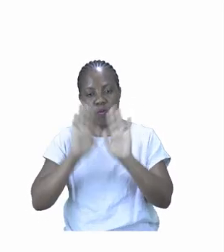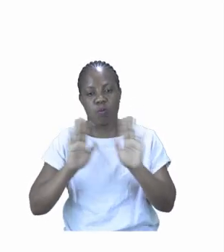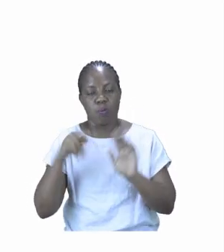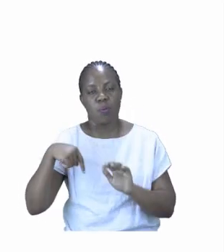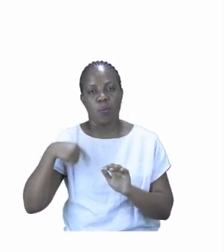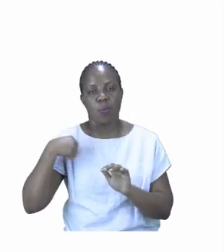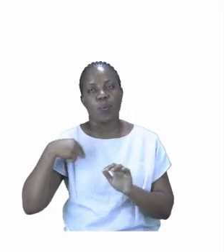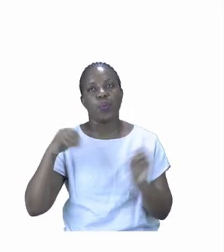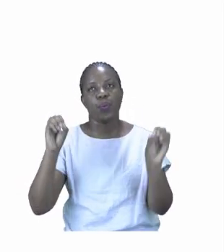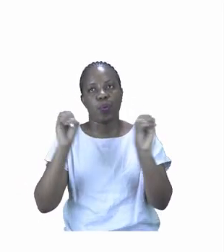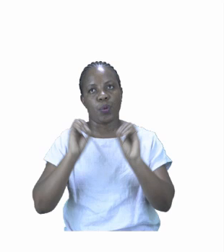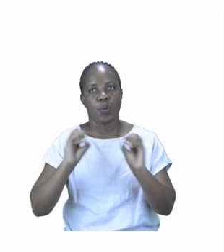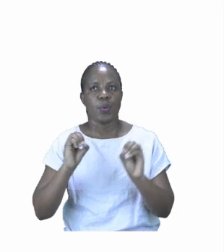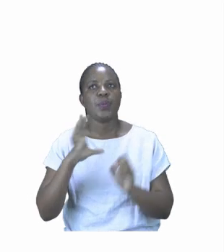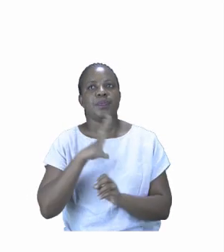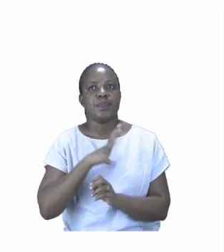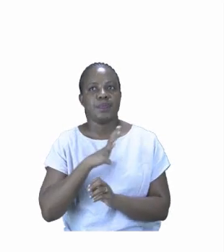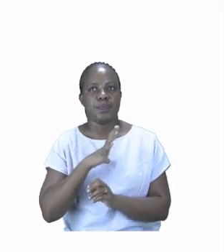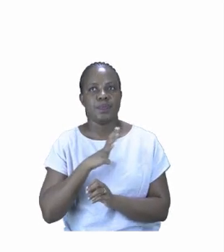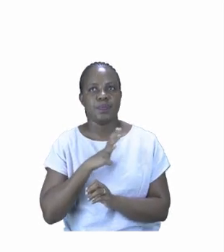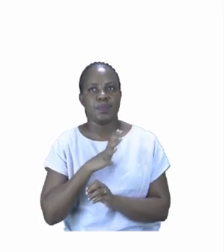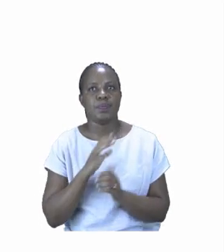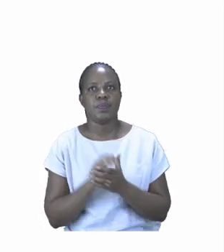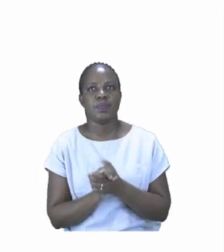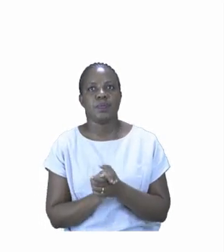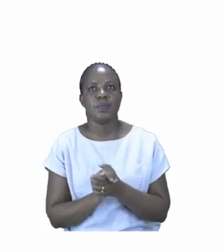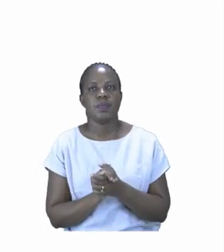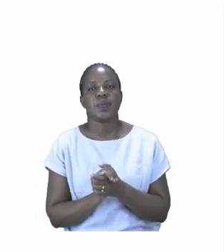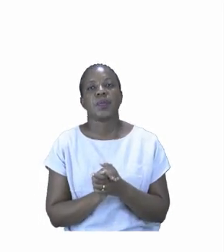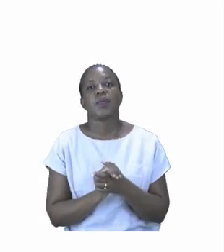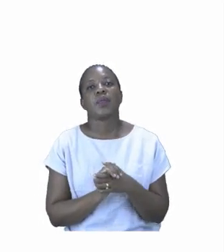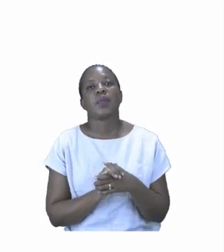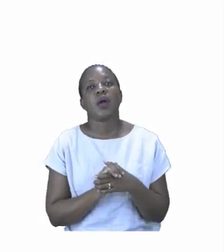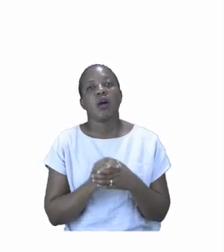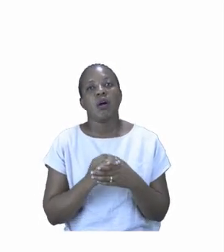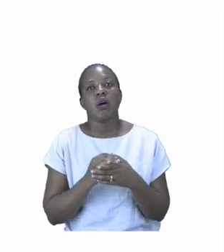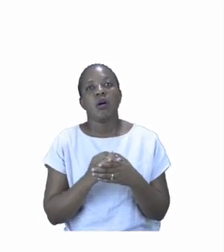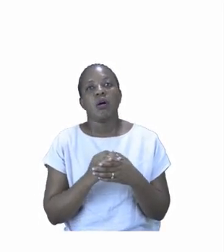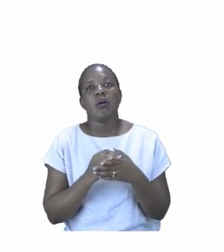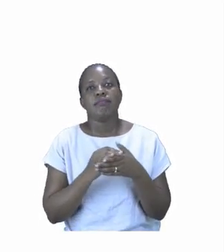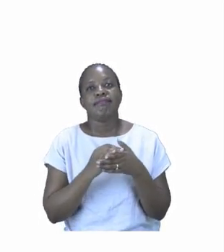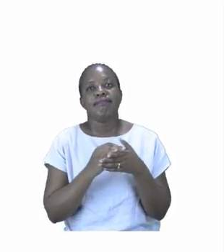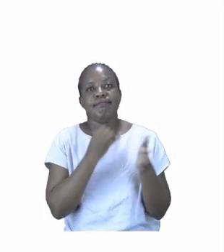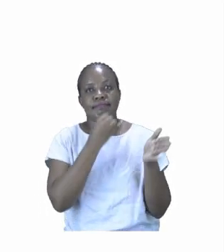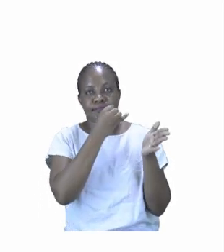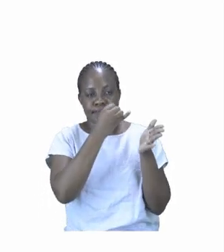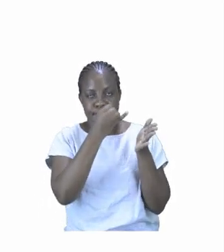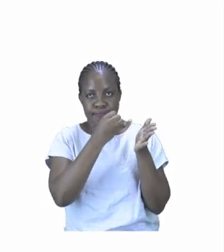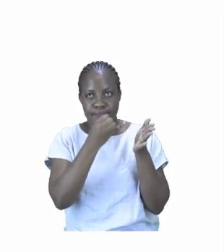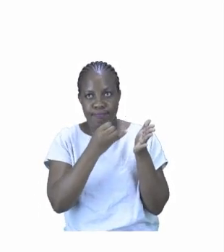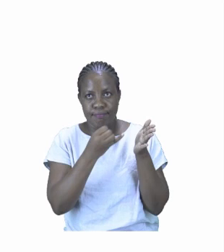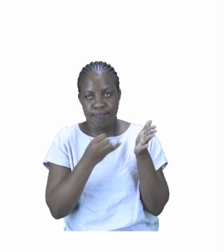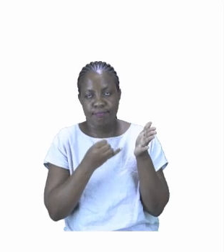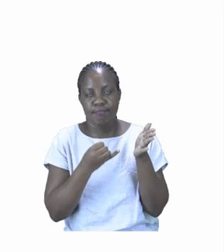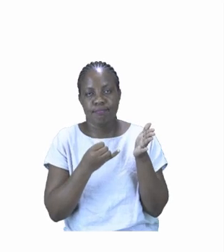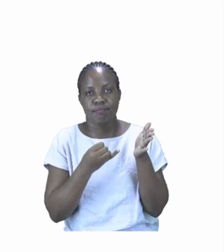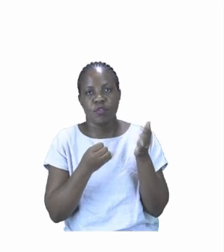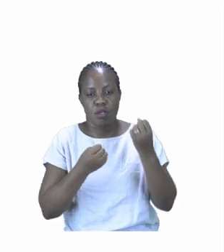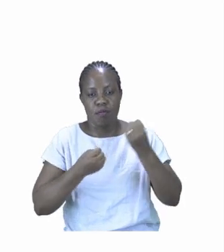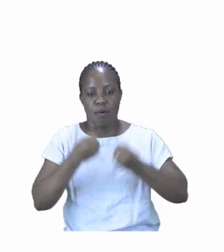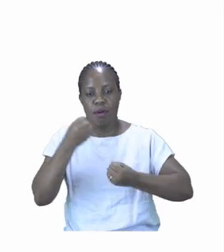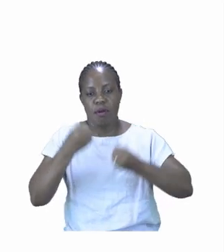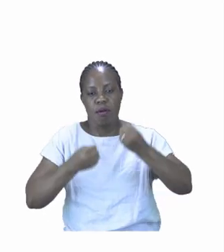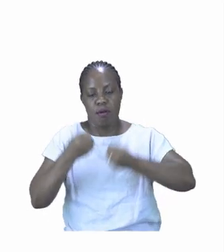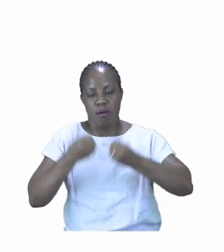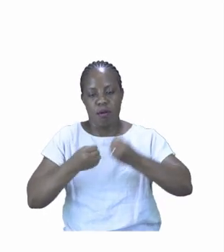a car next to the gas station. Now you can see that we have a beautiful gas station